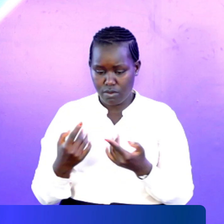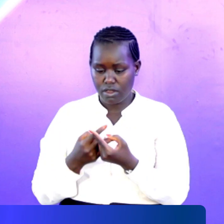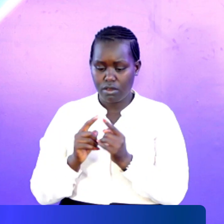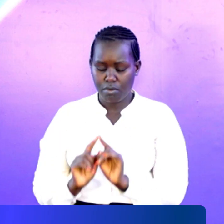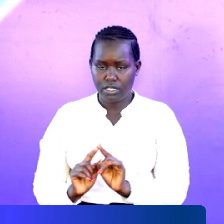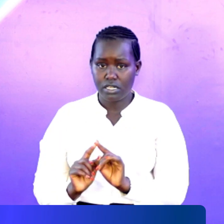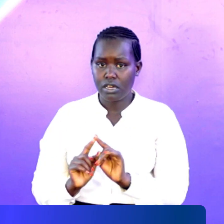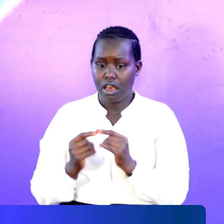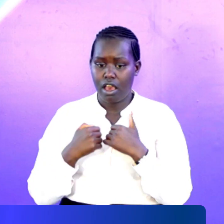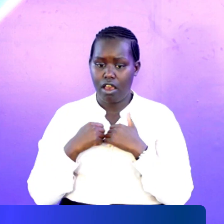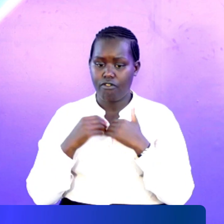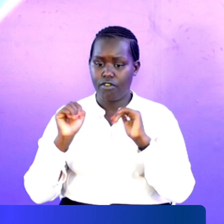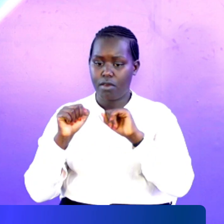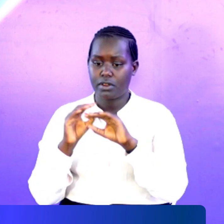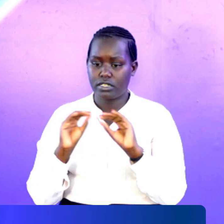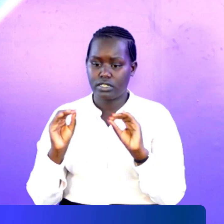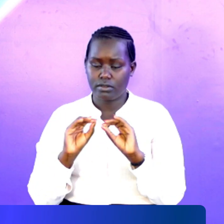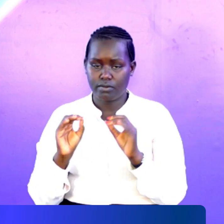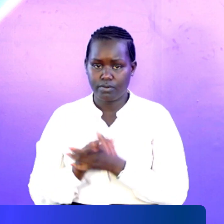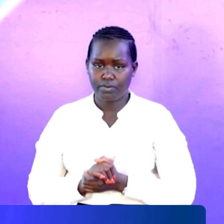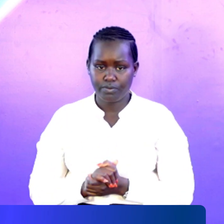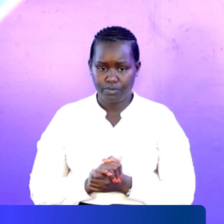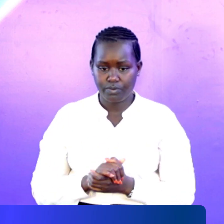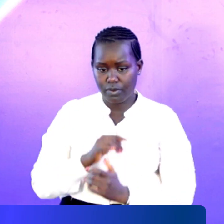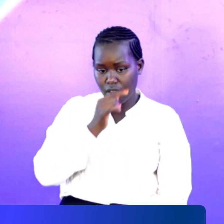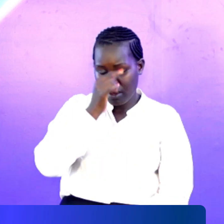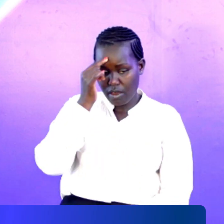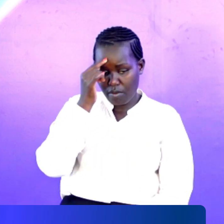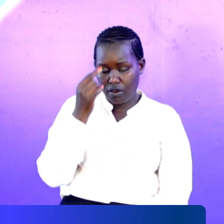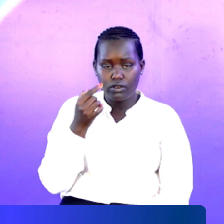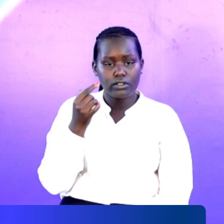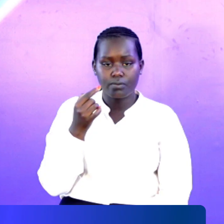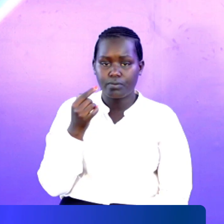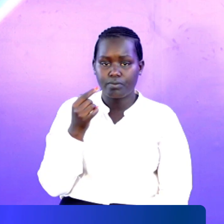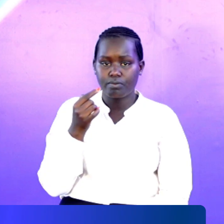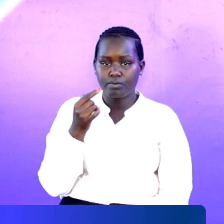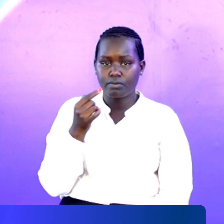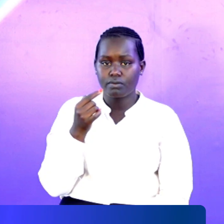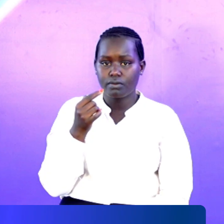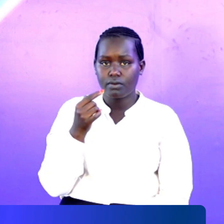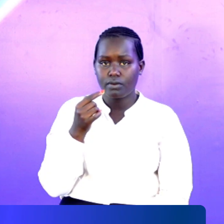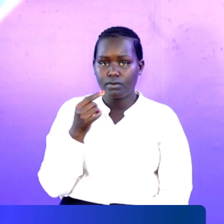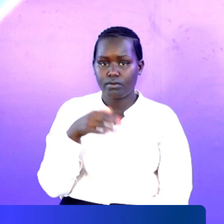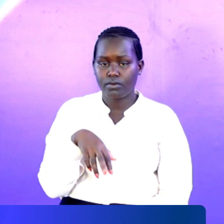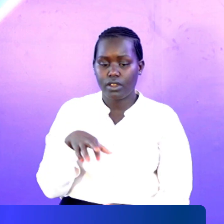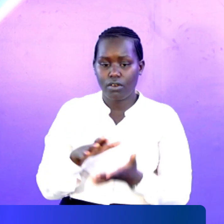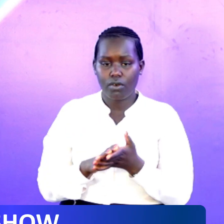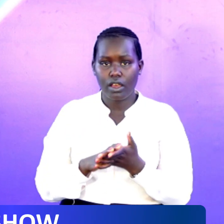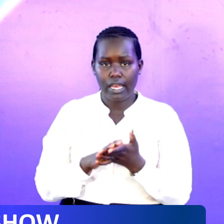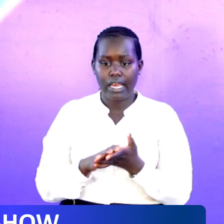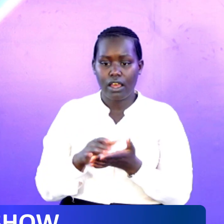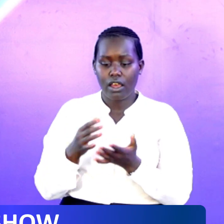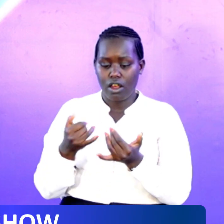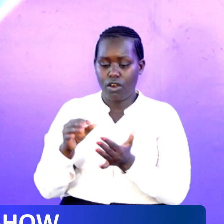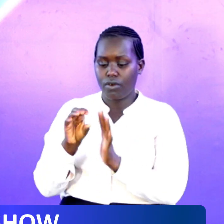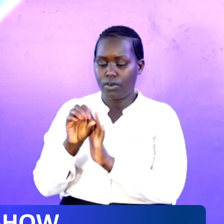incapable. Isn't that treason you're going against? No, because you see, we are, there's what you call role of the state. But